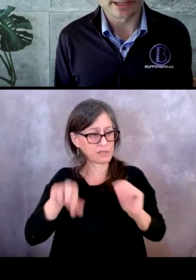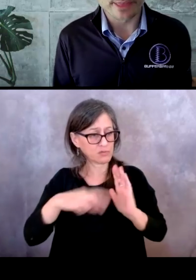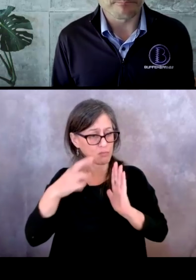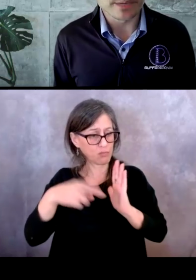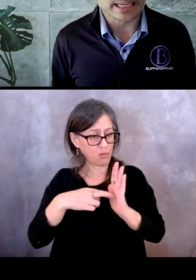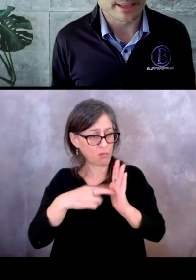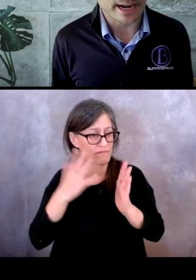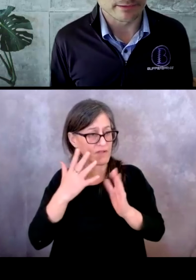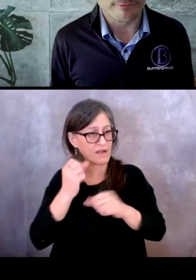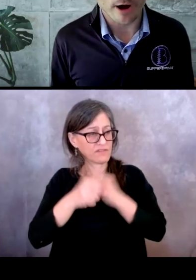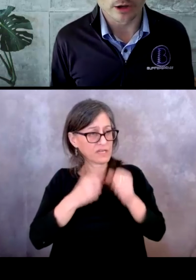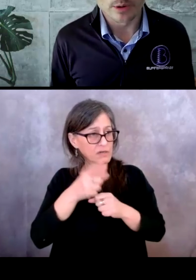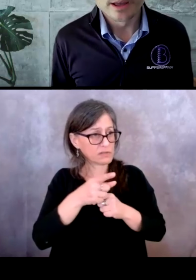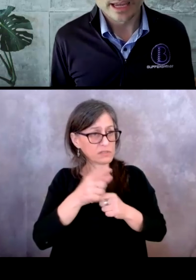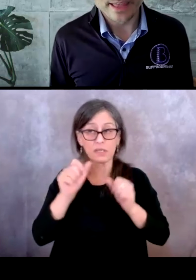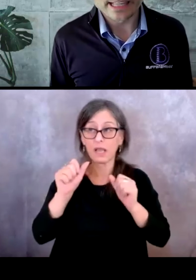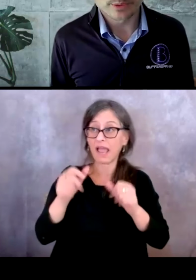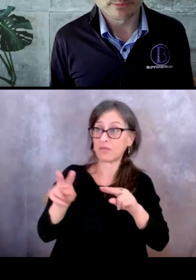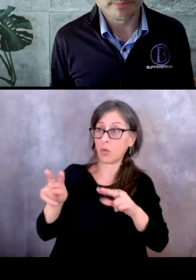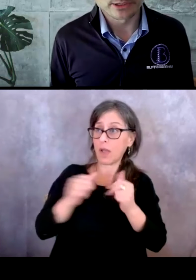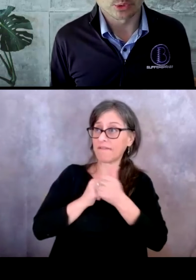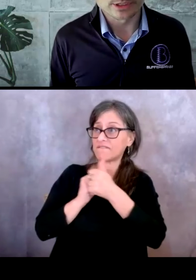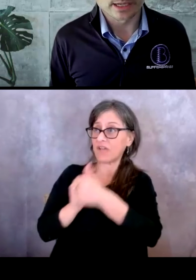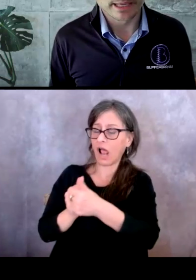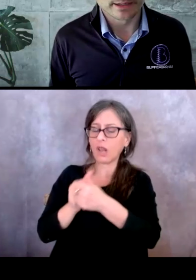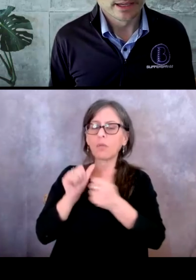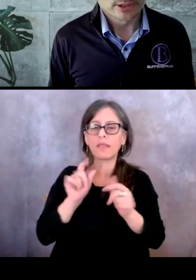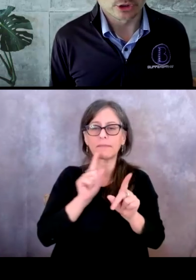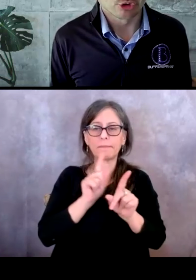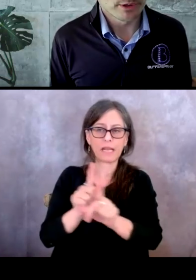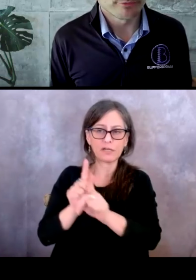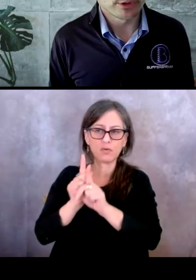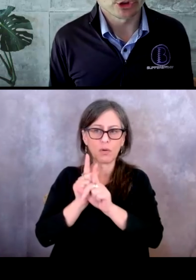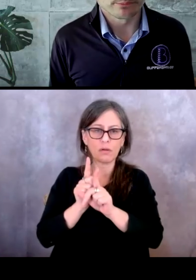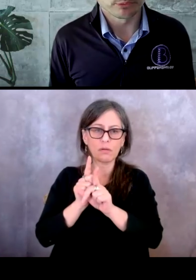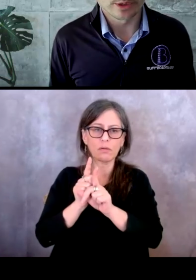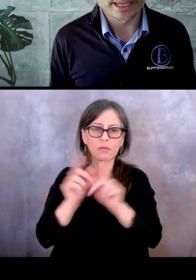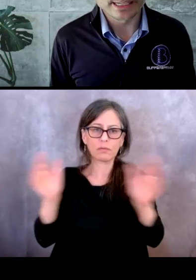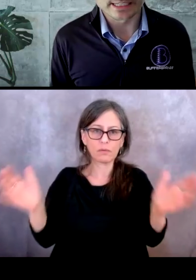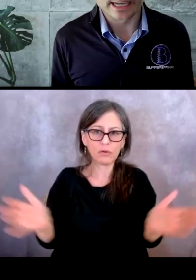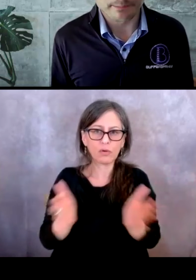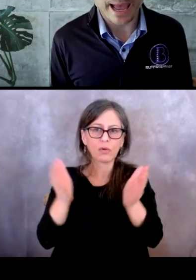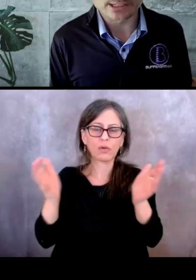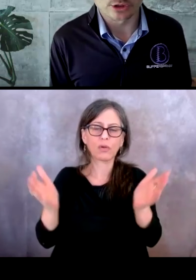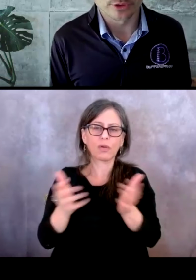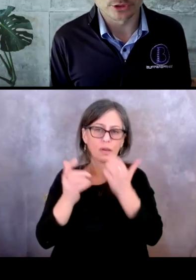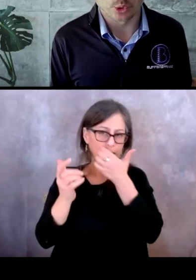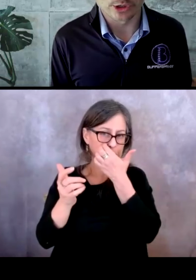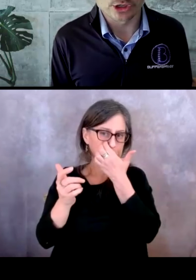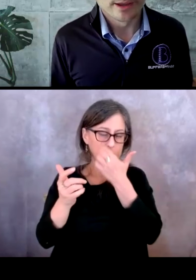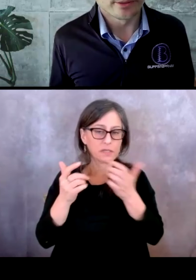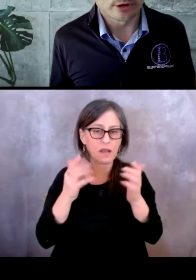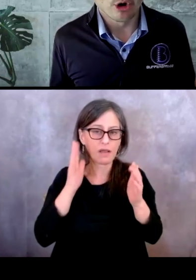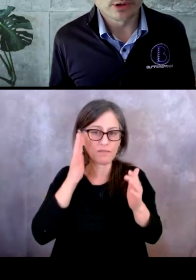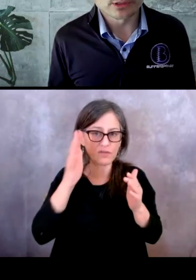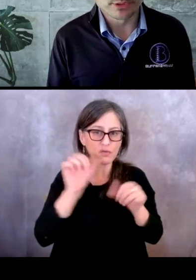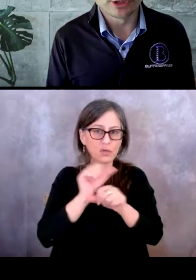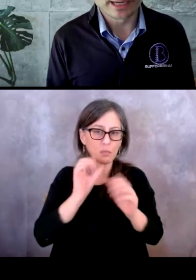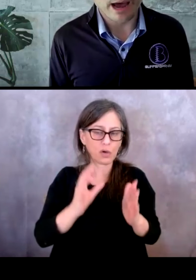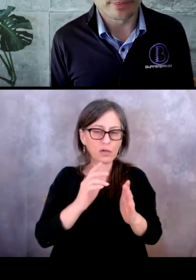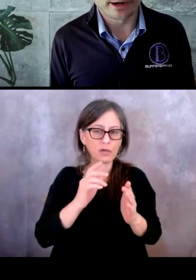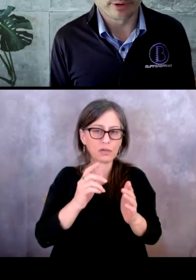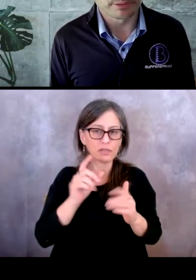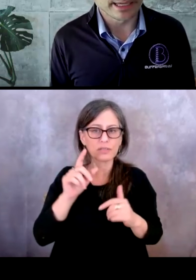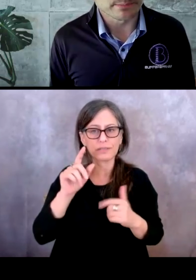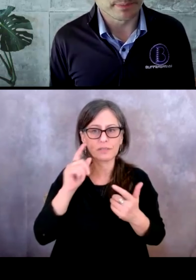that light or that beacon that I can follow? And that's where your mentors come in, to groom your future employees to kind of pass over the torch. They're almost